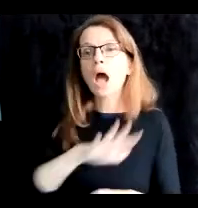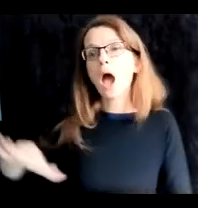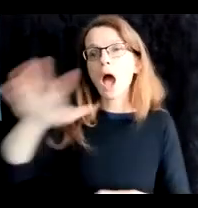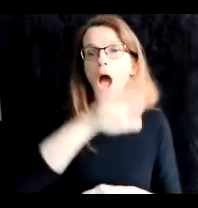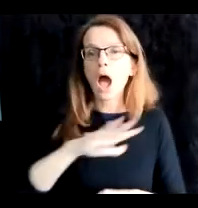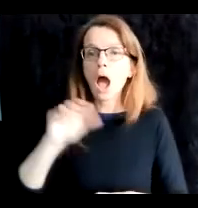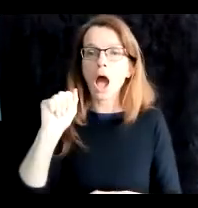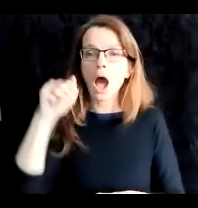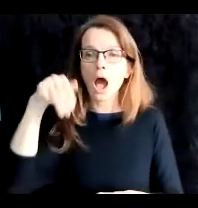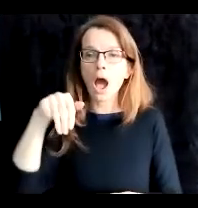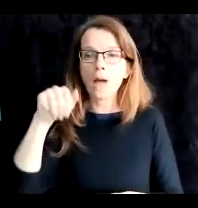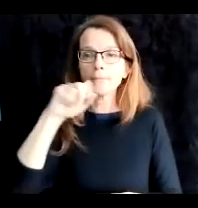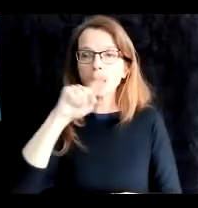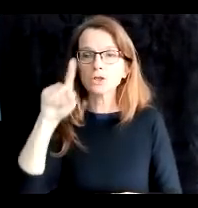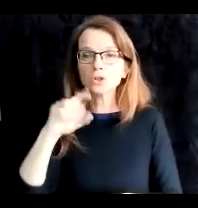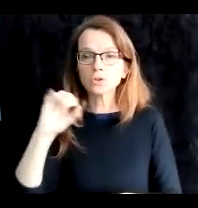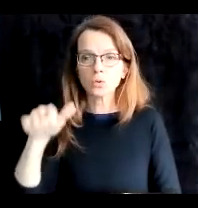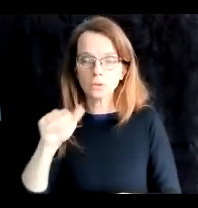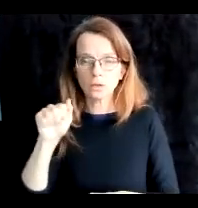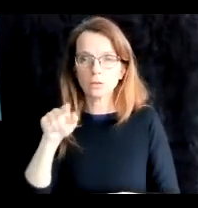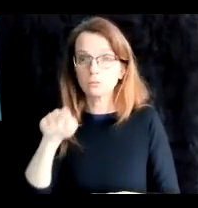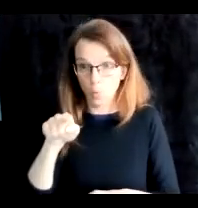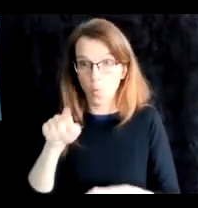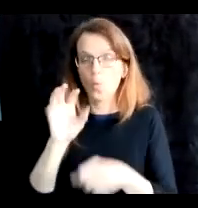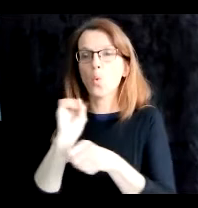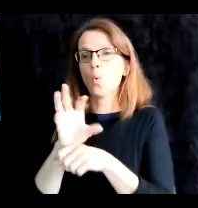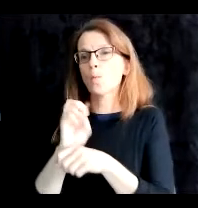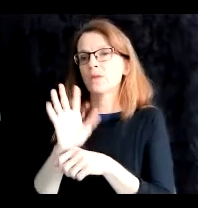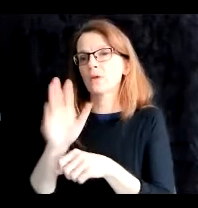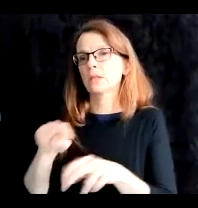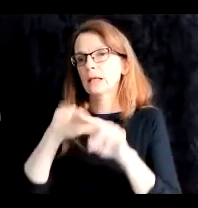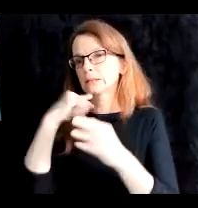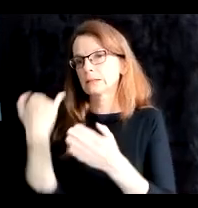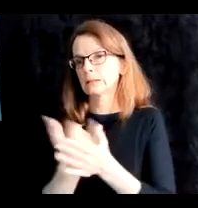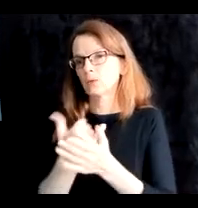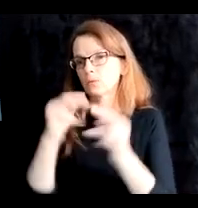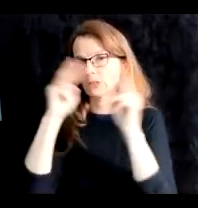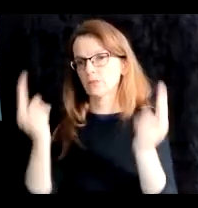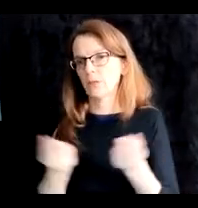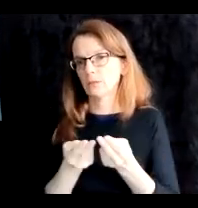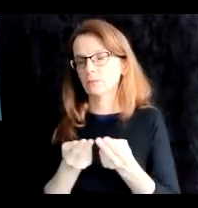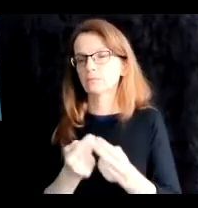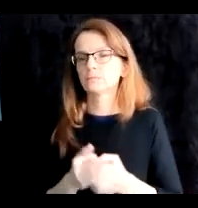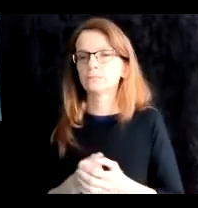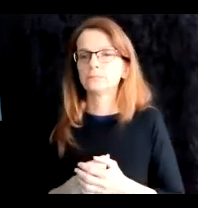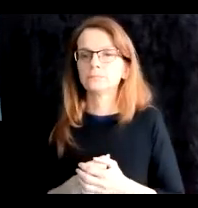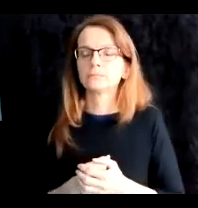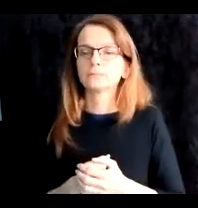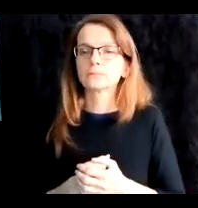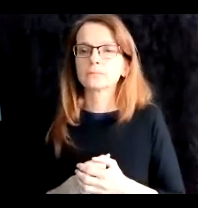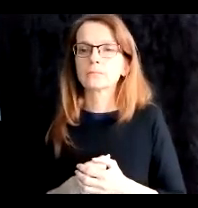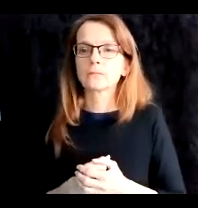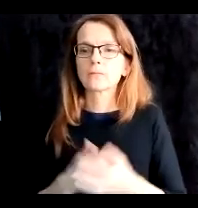towards their country, but for the whole world. And then now again, moving to another country like Norway, which